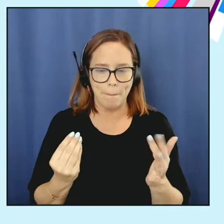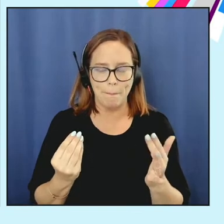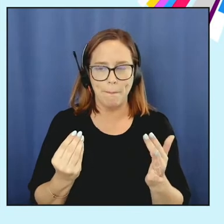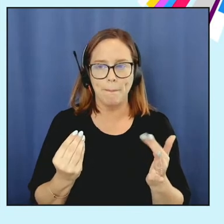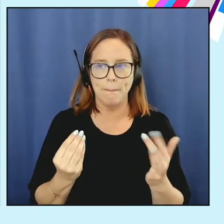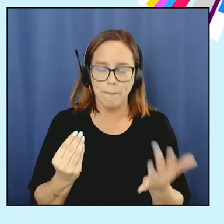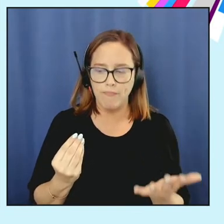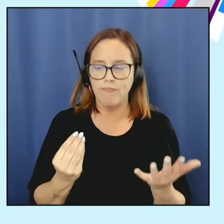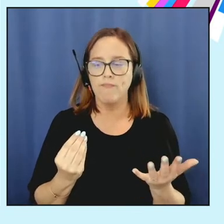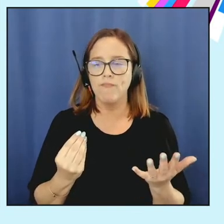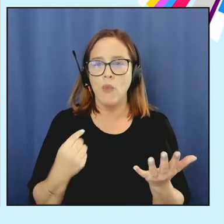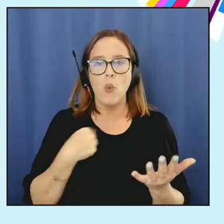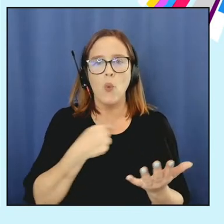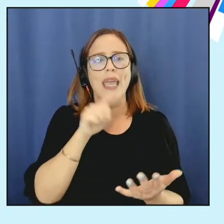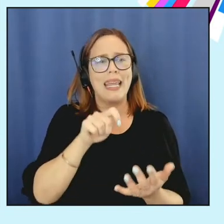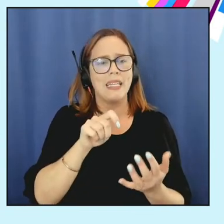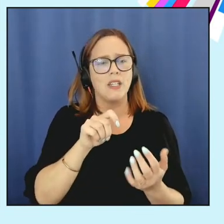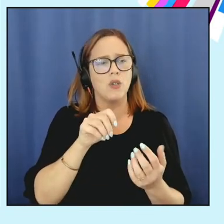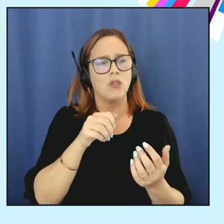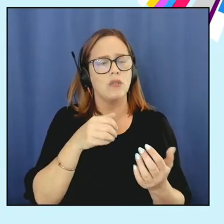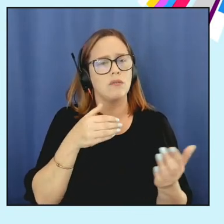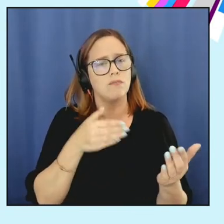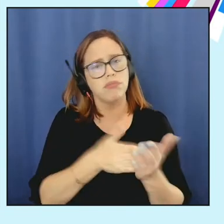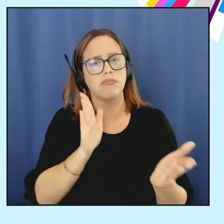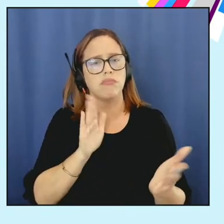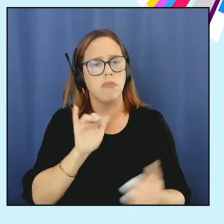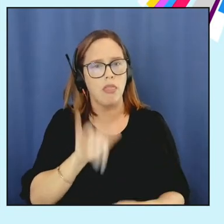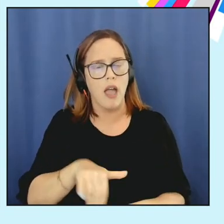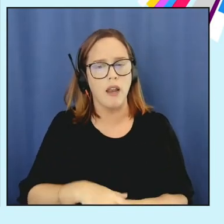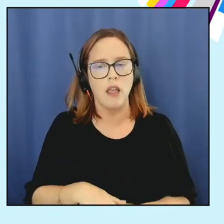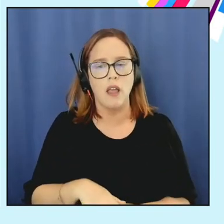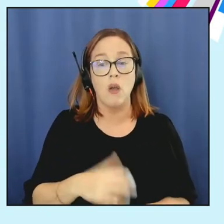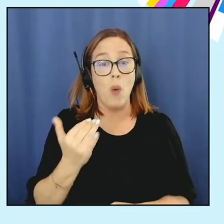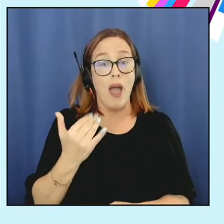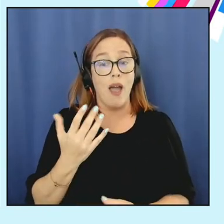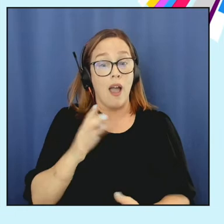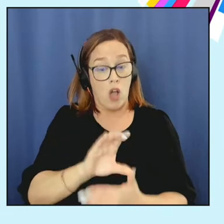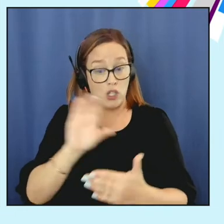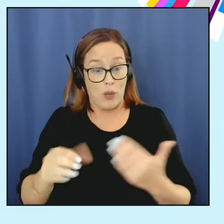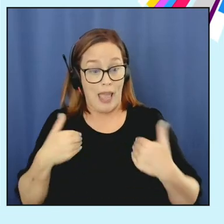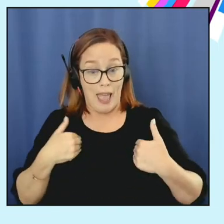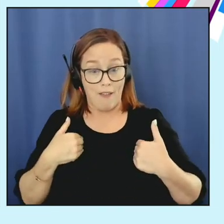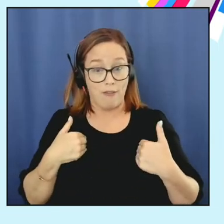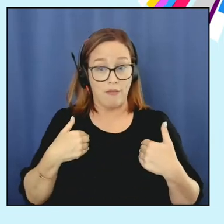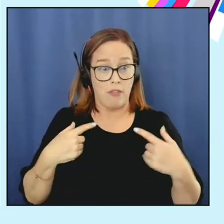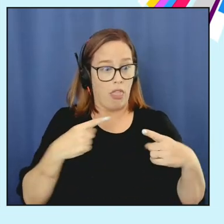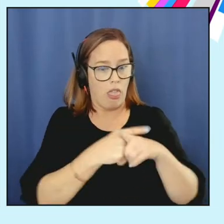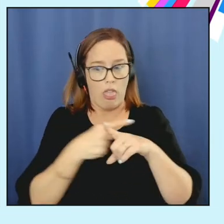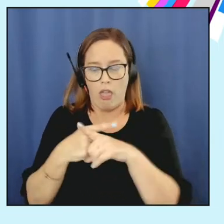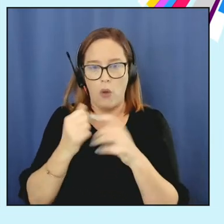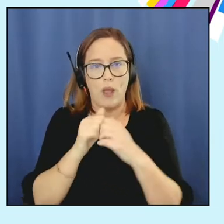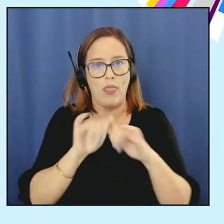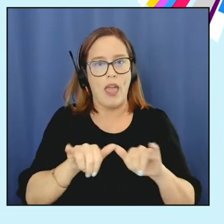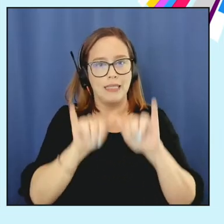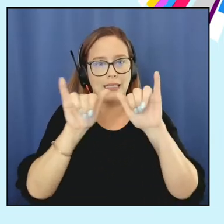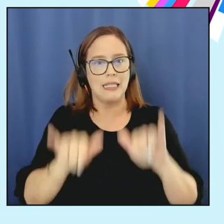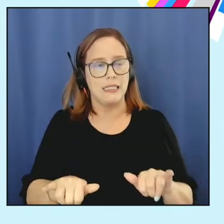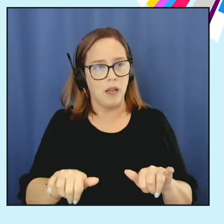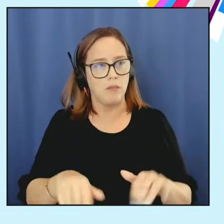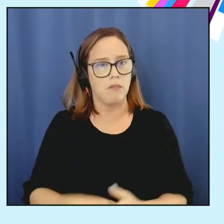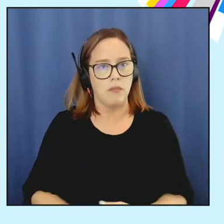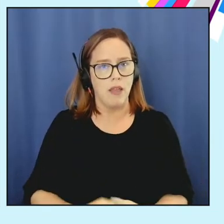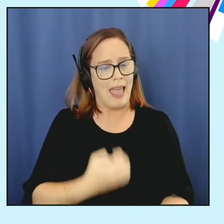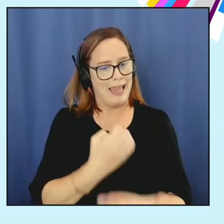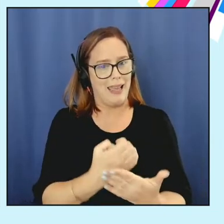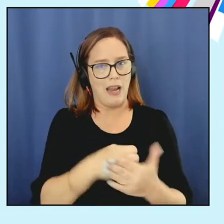we need to defy that. So that consequently, those, we are at odds with that system or that economic model as well. So I